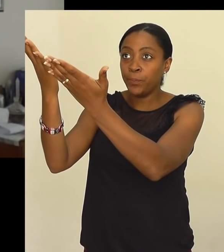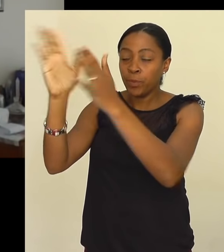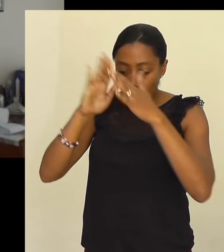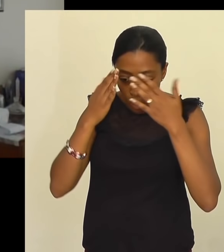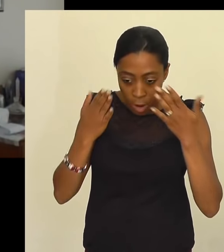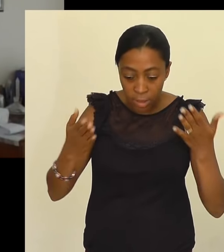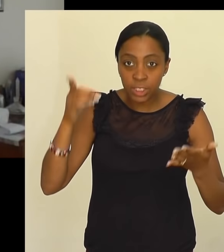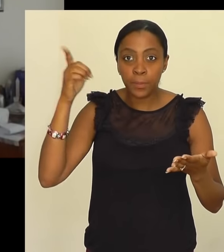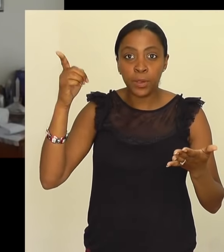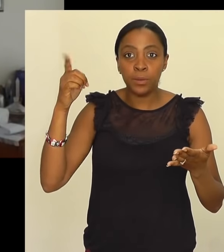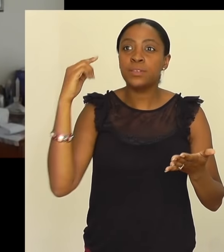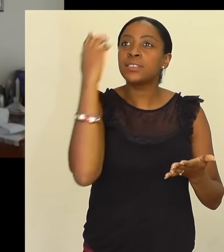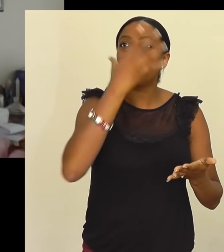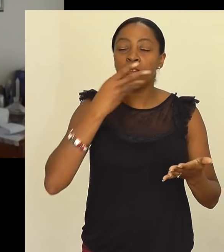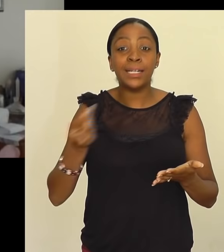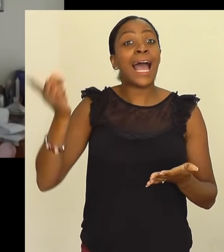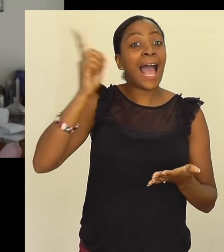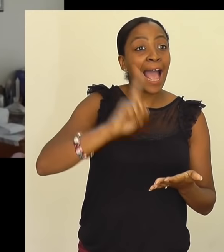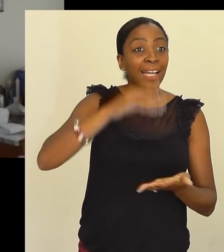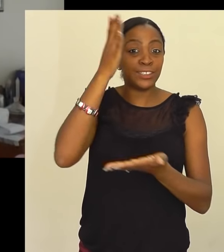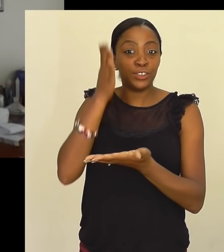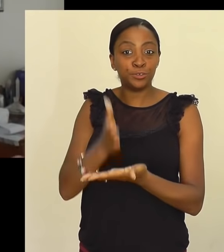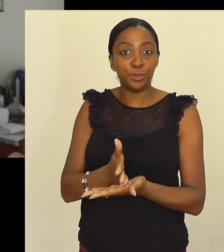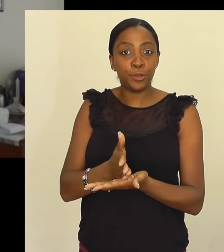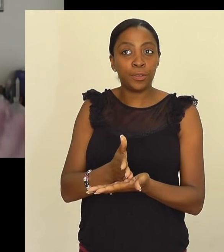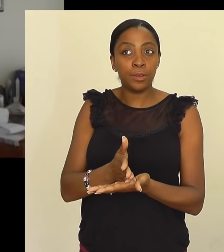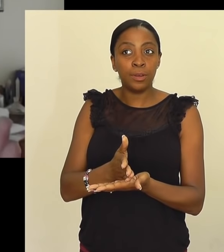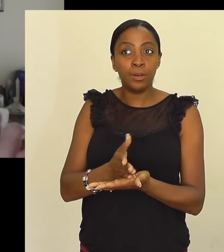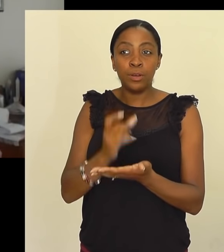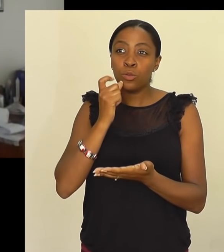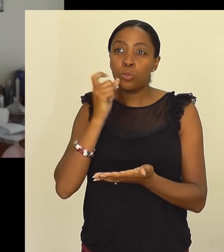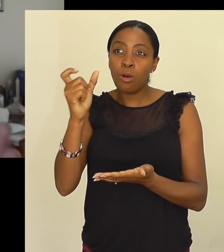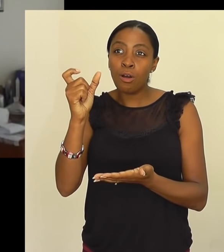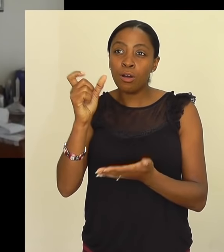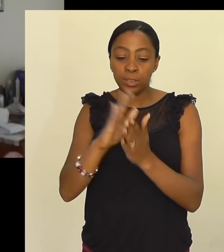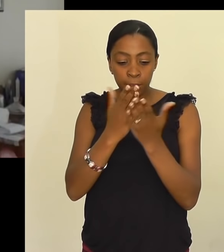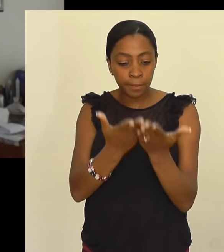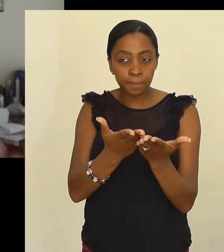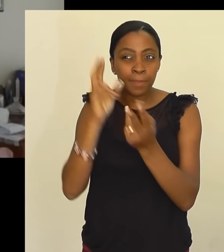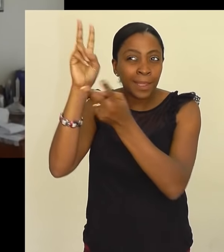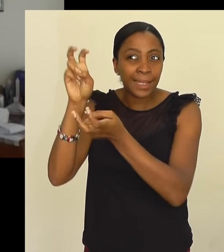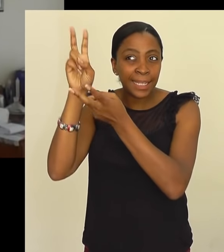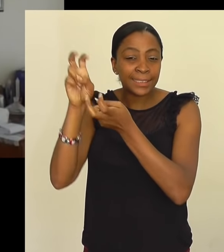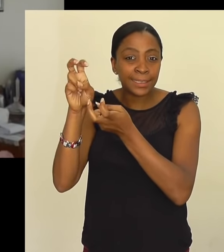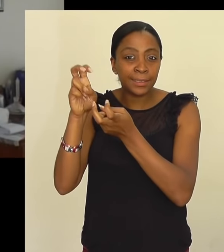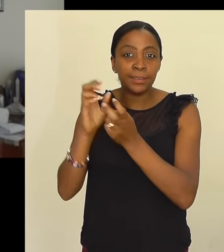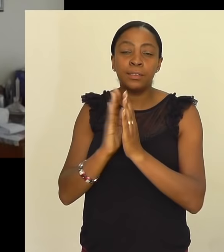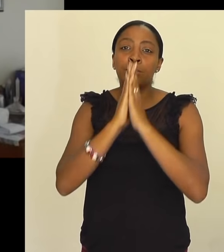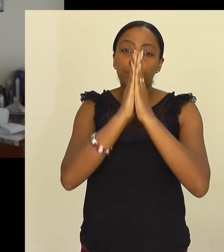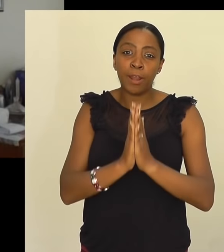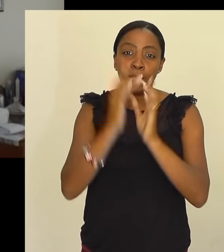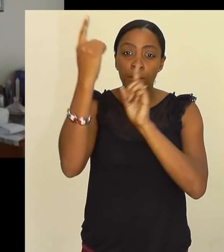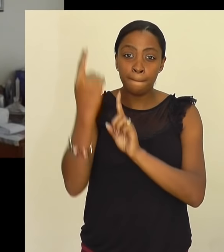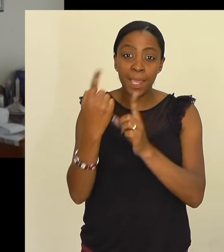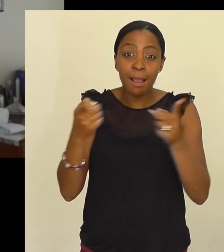spirit and in truth. We're going to listen to your word. Lord, we pray that you will meet with us today. In